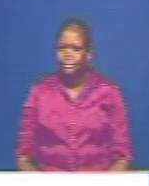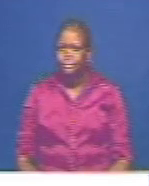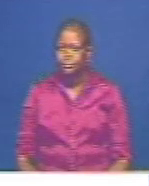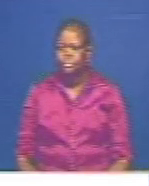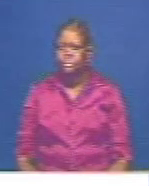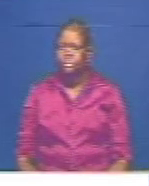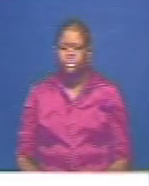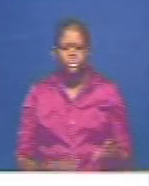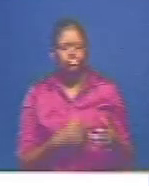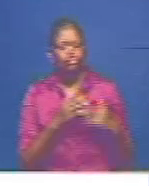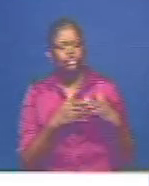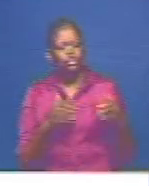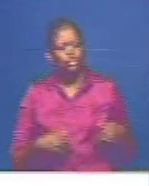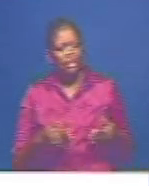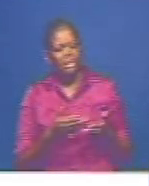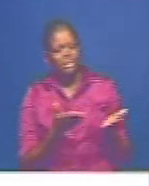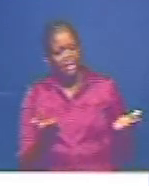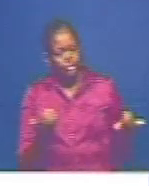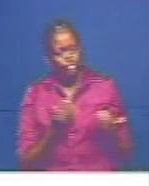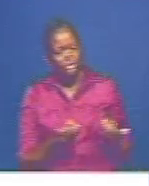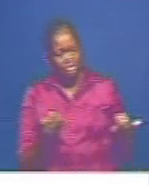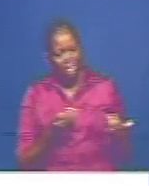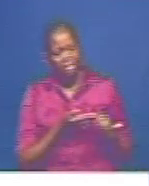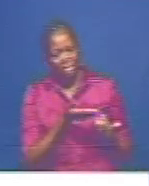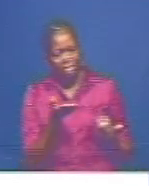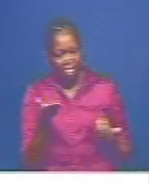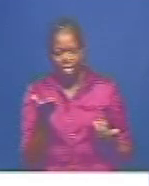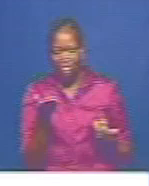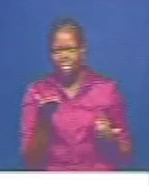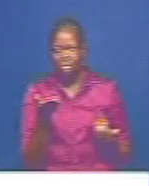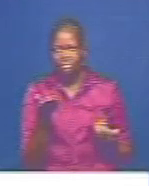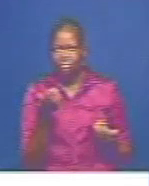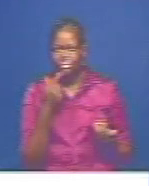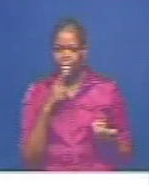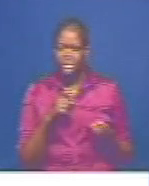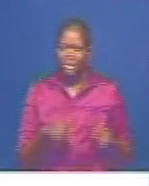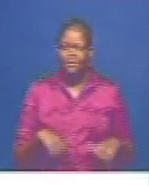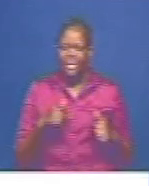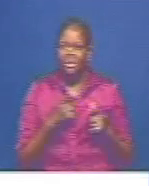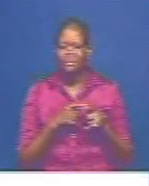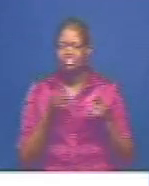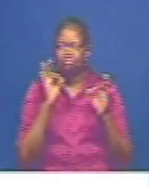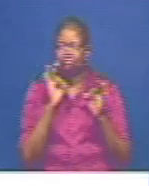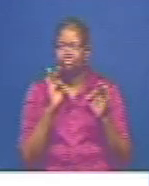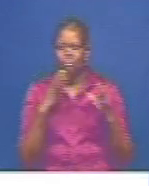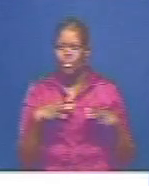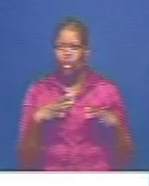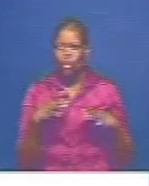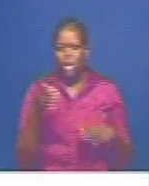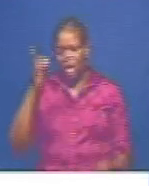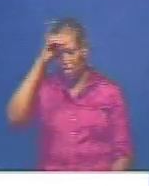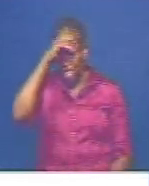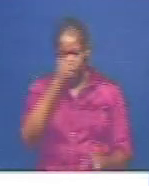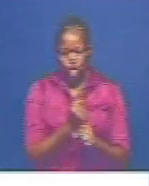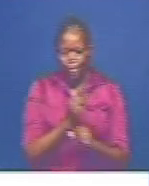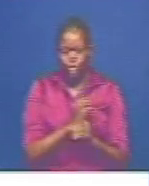for all those young people outside mm-hmm. there, this is just from me, it's not even from Kimutai. Yeah. Like, you're telling me about your life, and I'm just wondering, the people who've graduated, they don't mm-hmm. have a job, they've